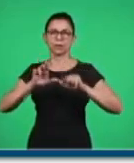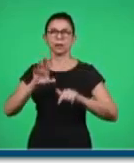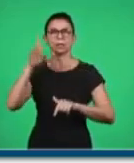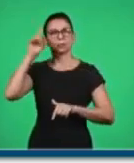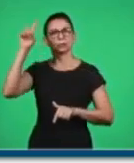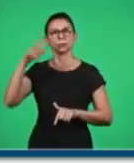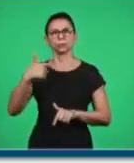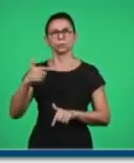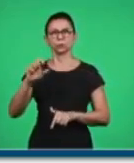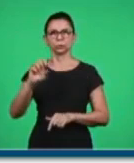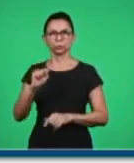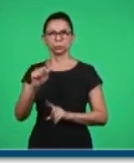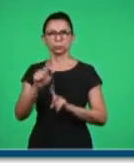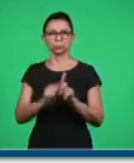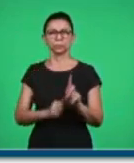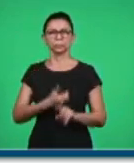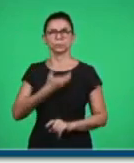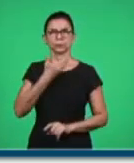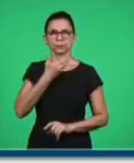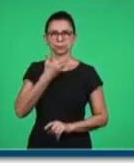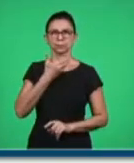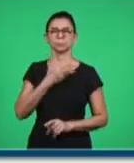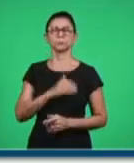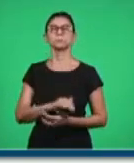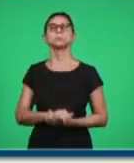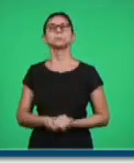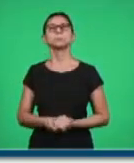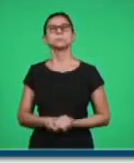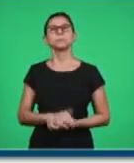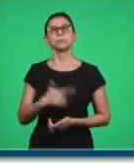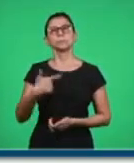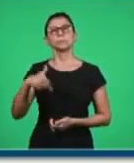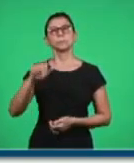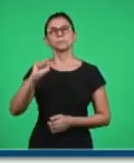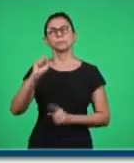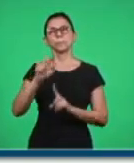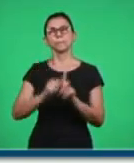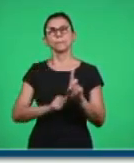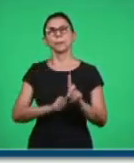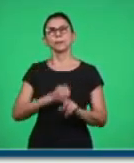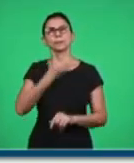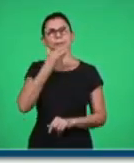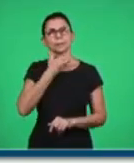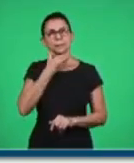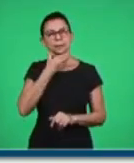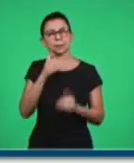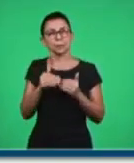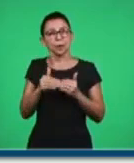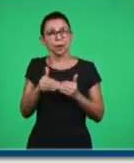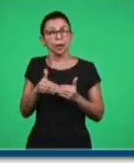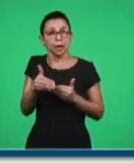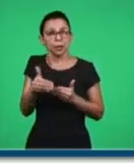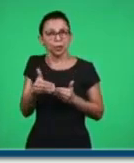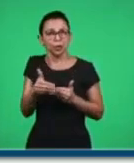on the December 28th. On December 28th, this month, it's this